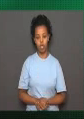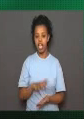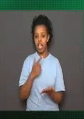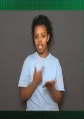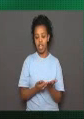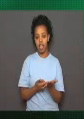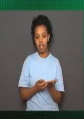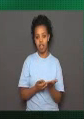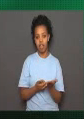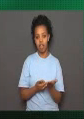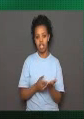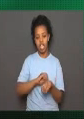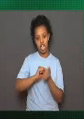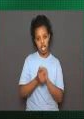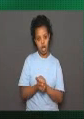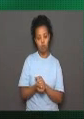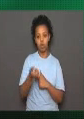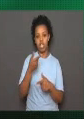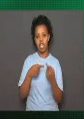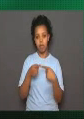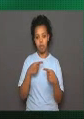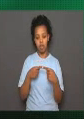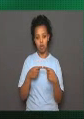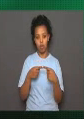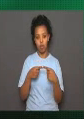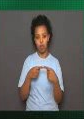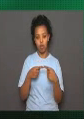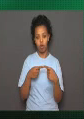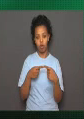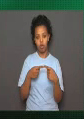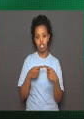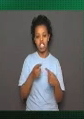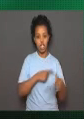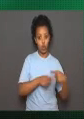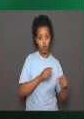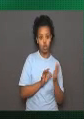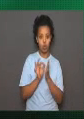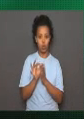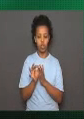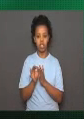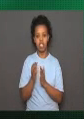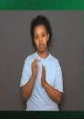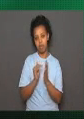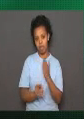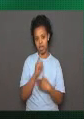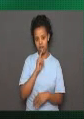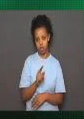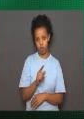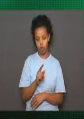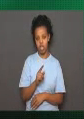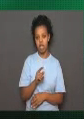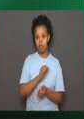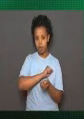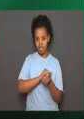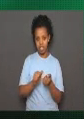This mutation causes a decrease in the number of genes due to the